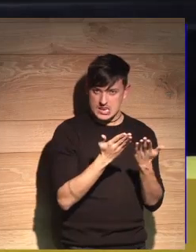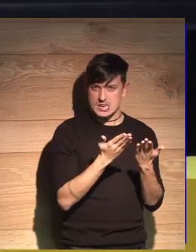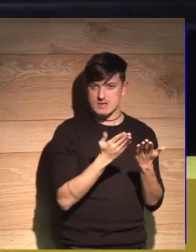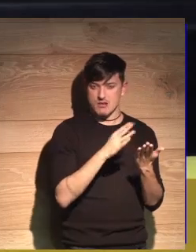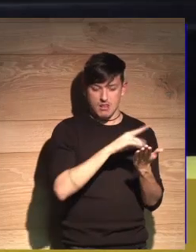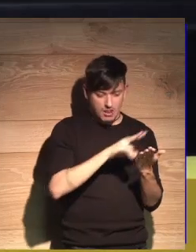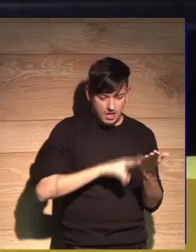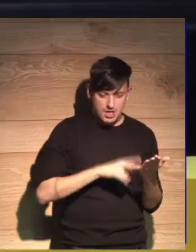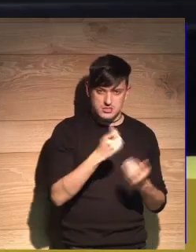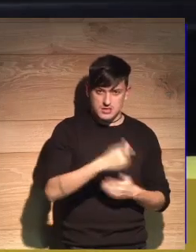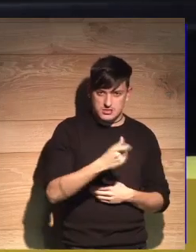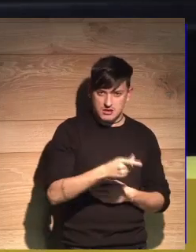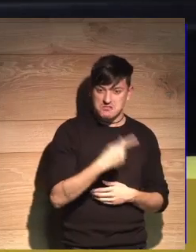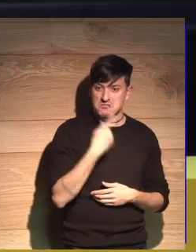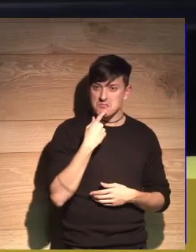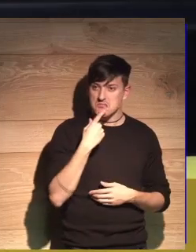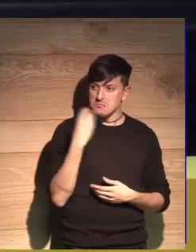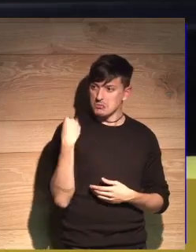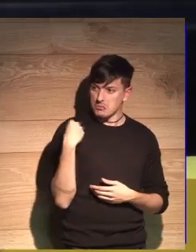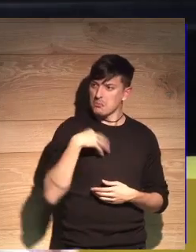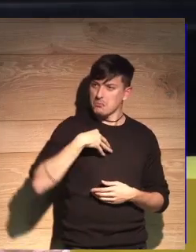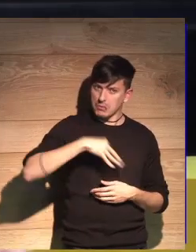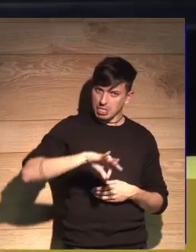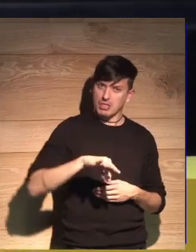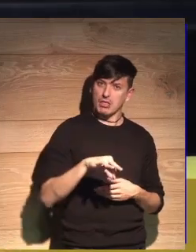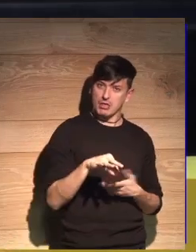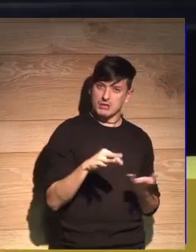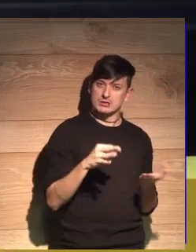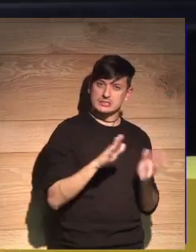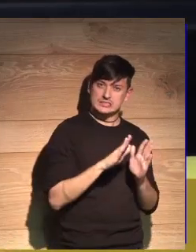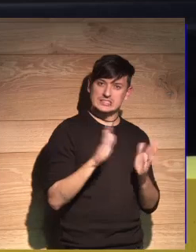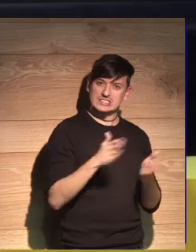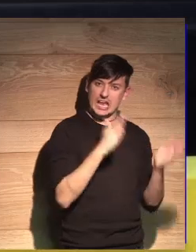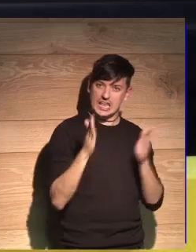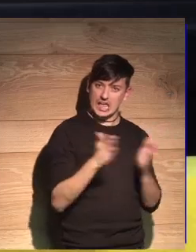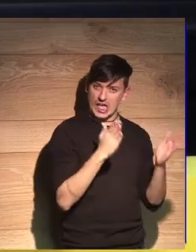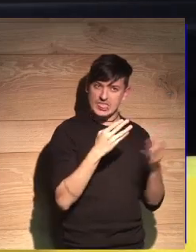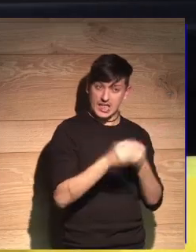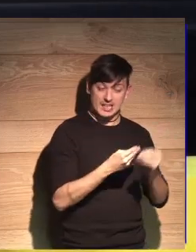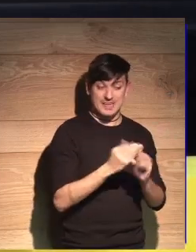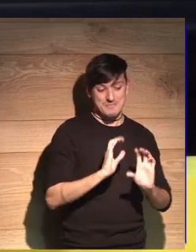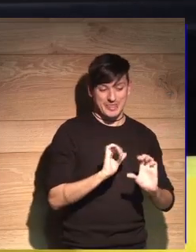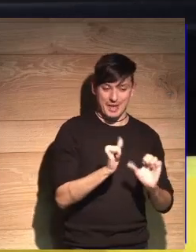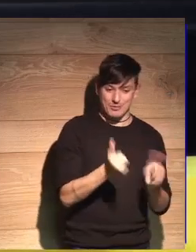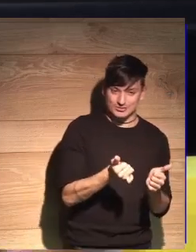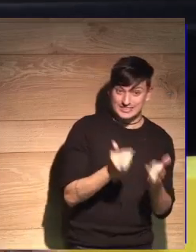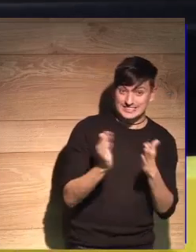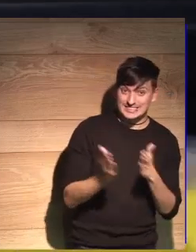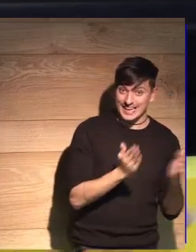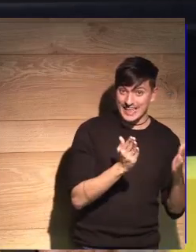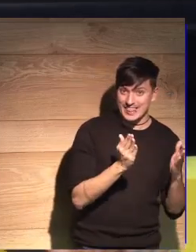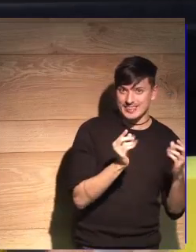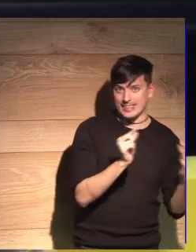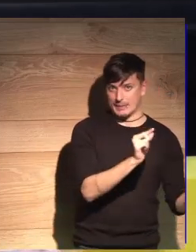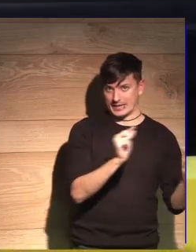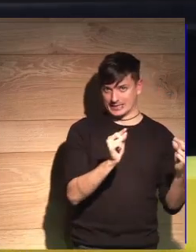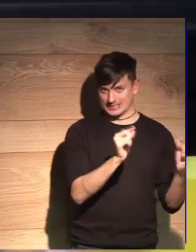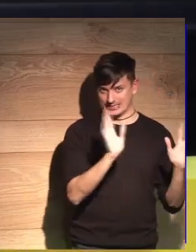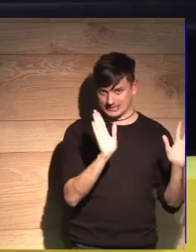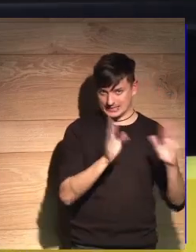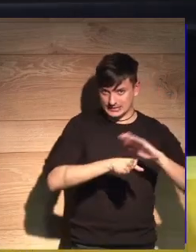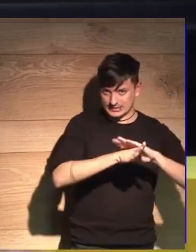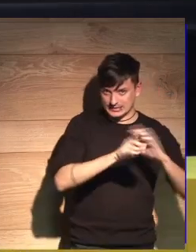so much literature. And he said, why don't you have a series? So we are starting with a series of debates that will